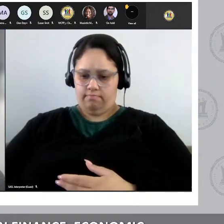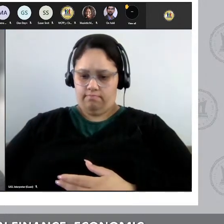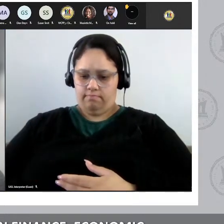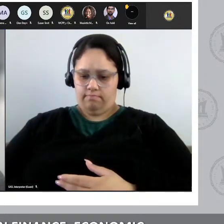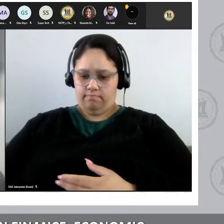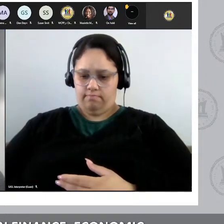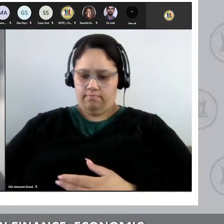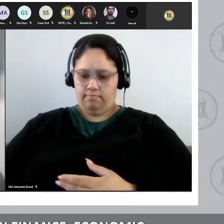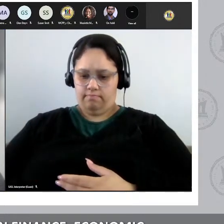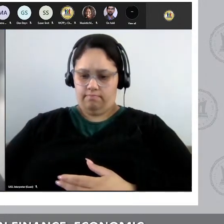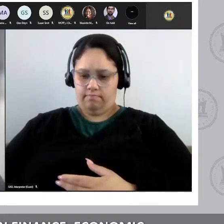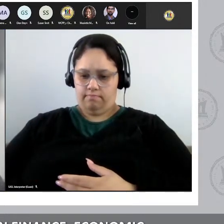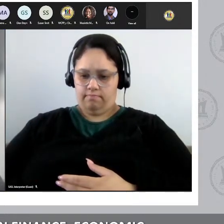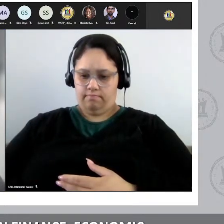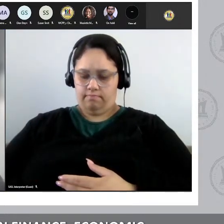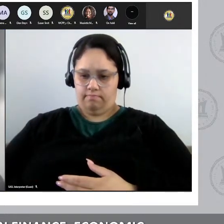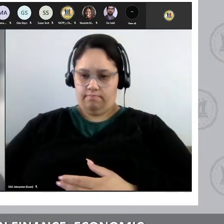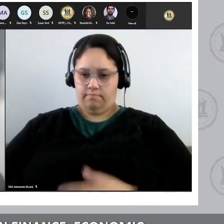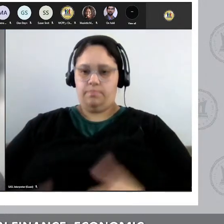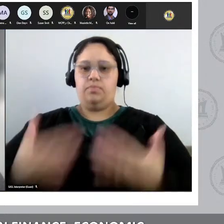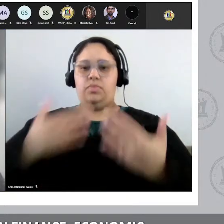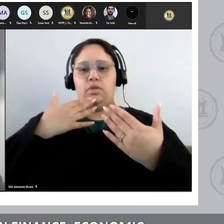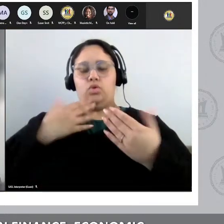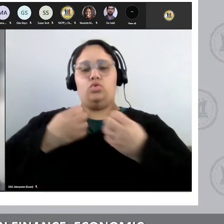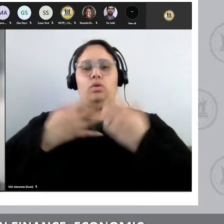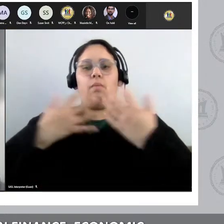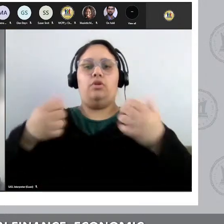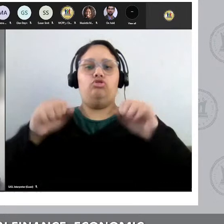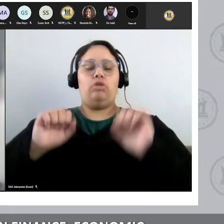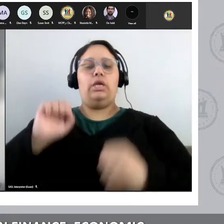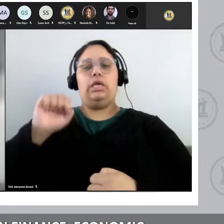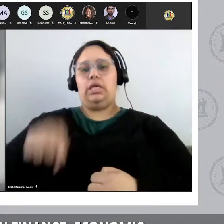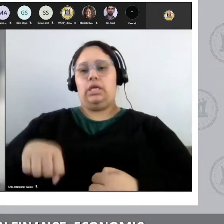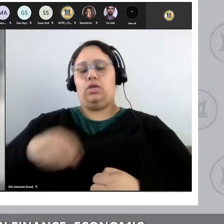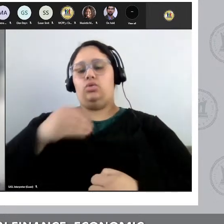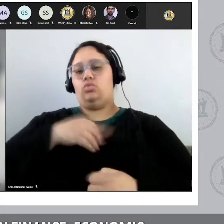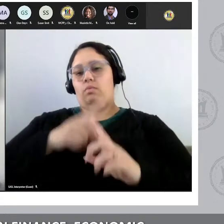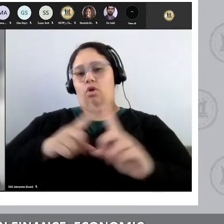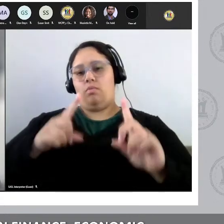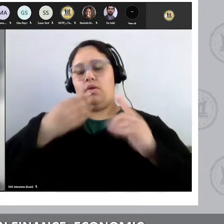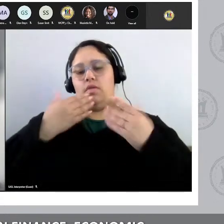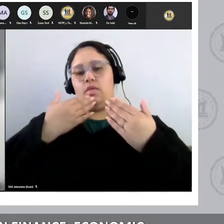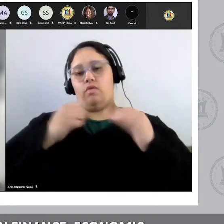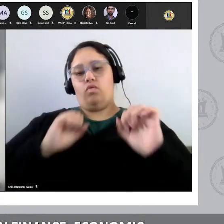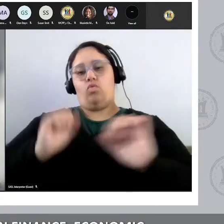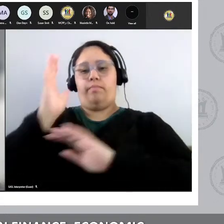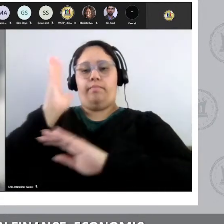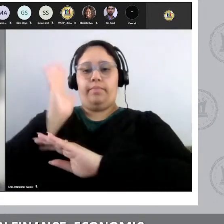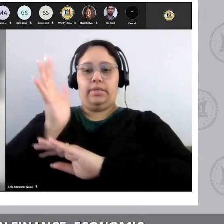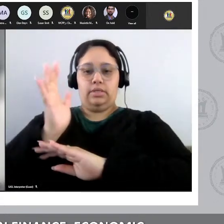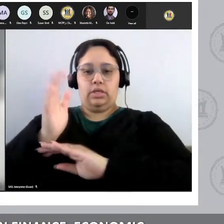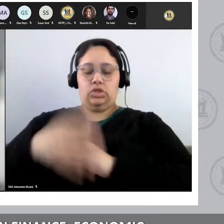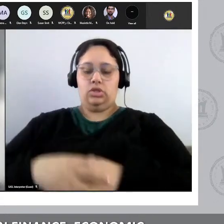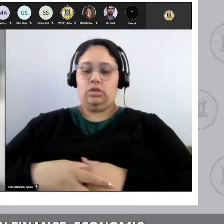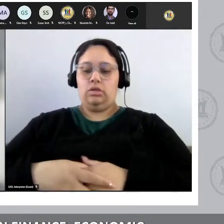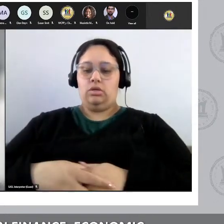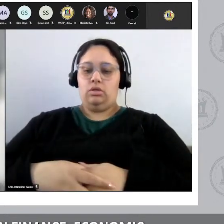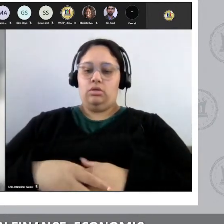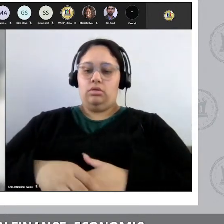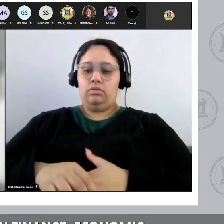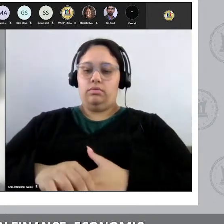Oh, thank you very much, Chair. Chair, yes, to the department, thank you very much for the presentation.